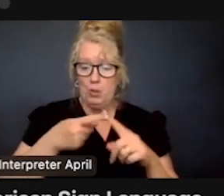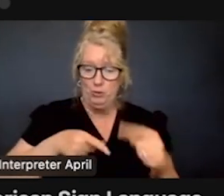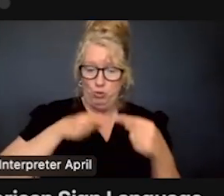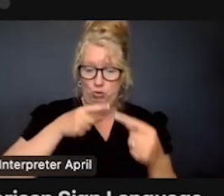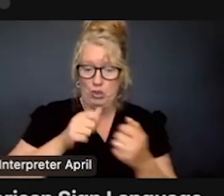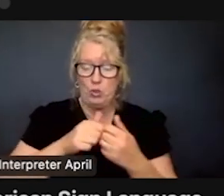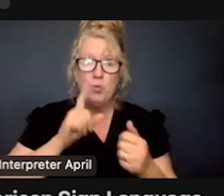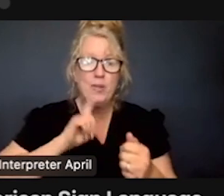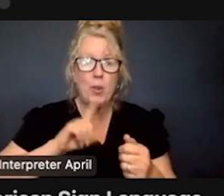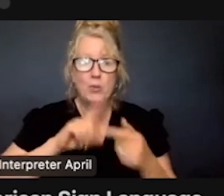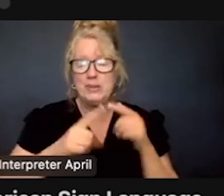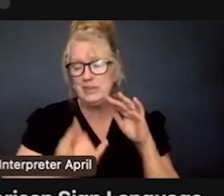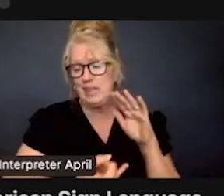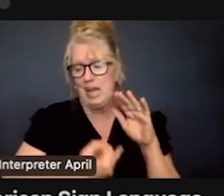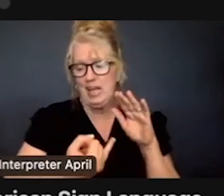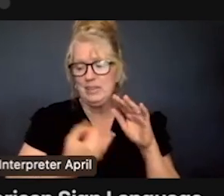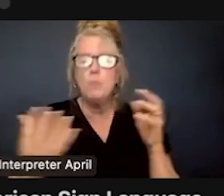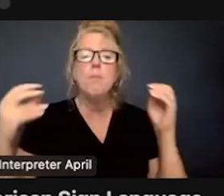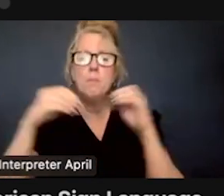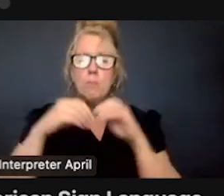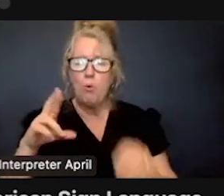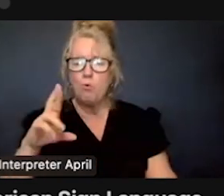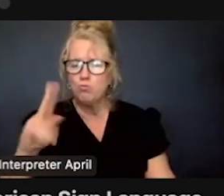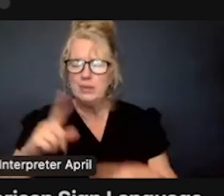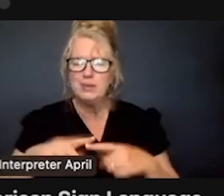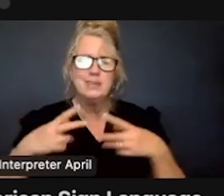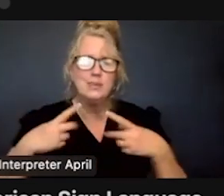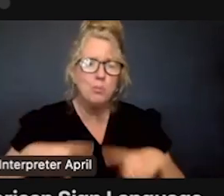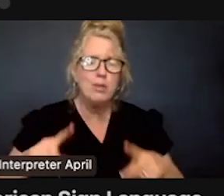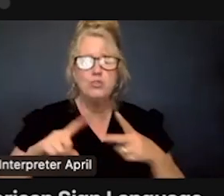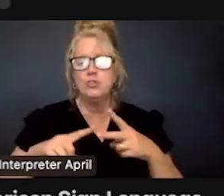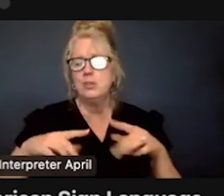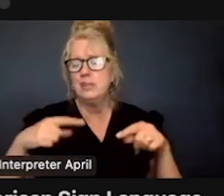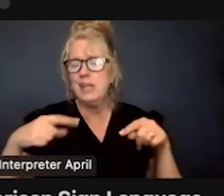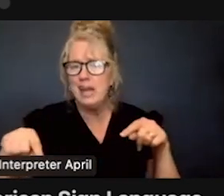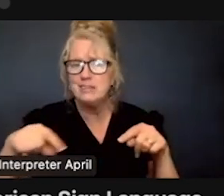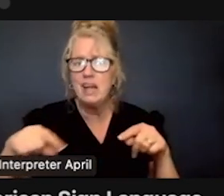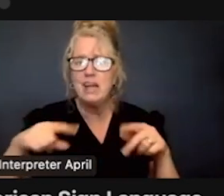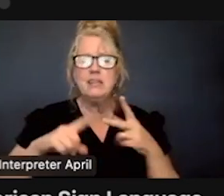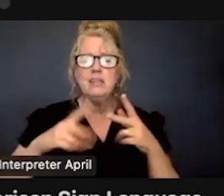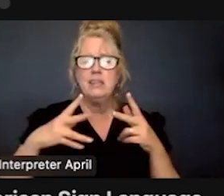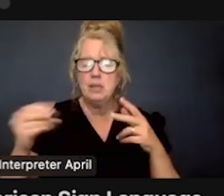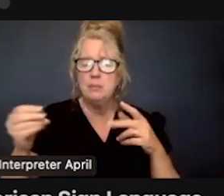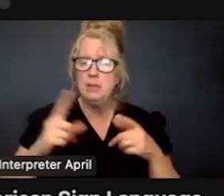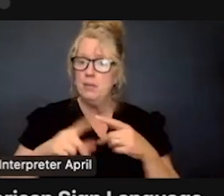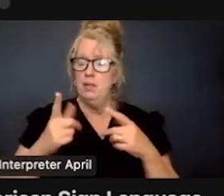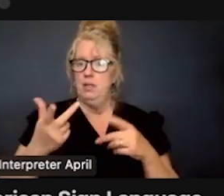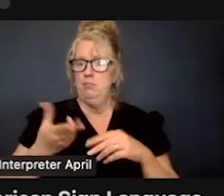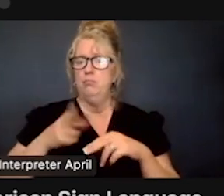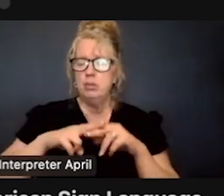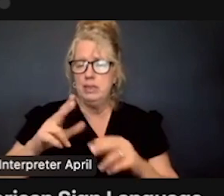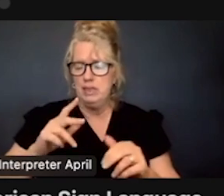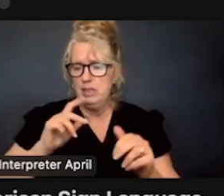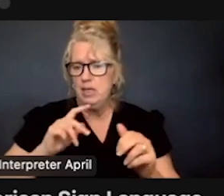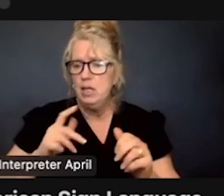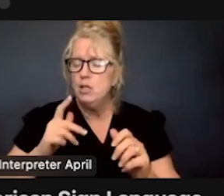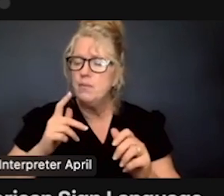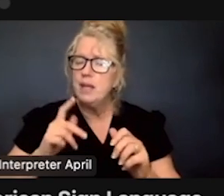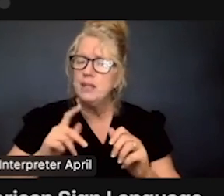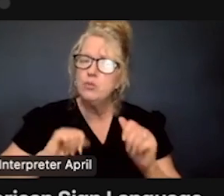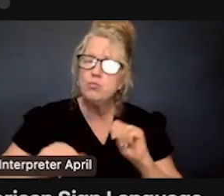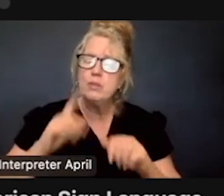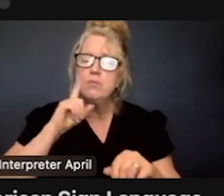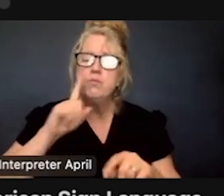and isolation, it raises your risk of depression, anxiety, and suicide. But it also increases your risk of heart disease by